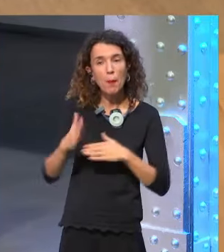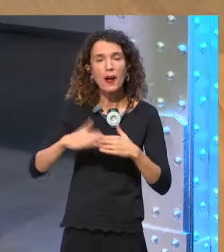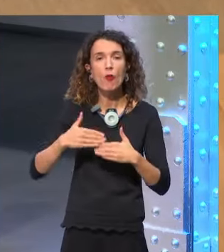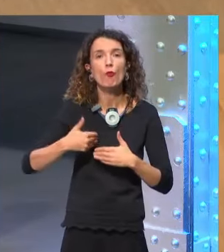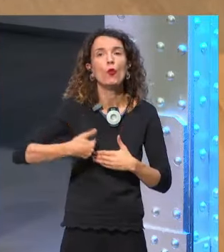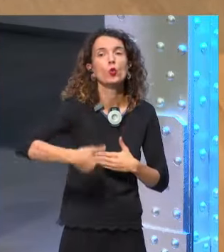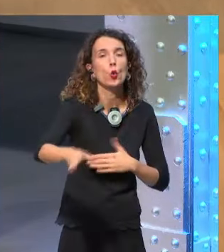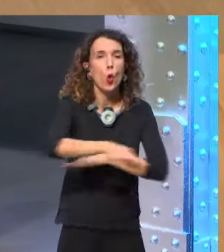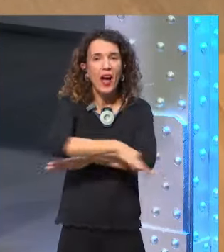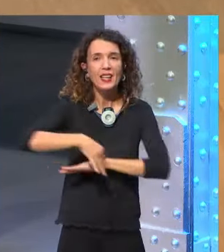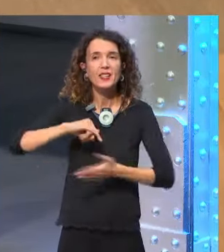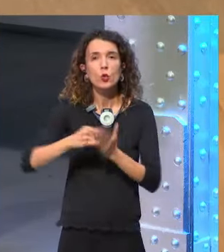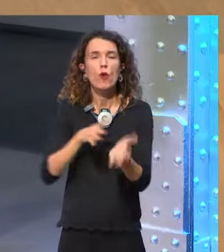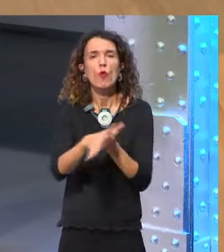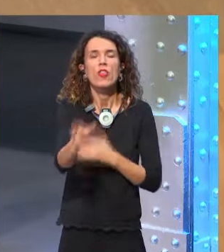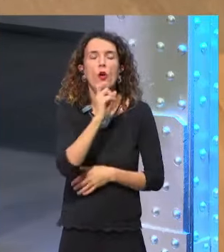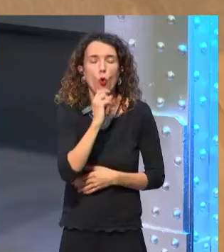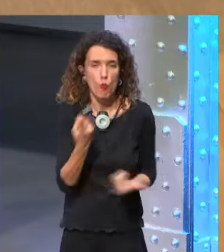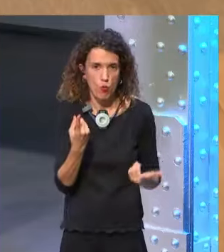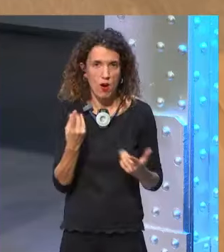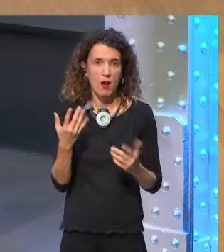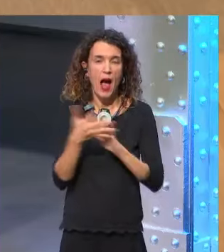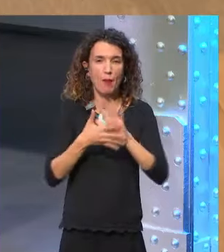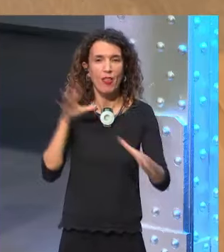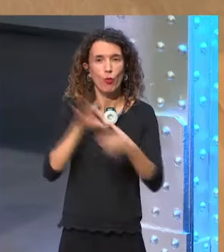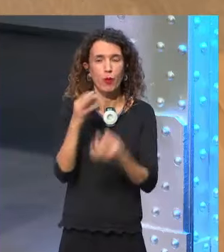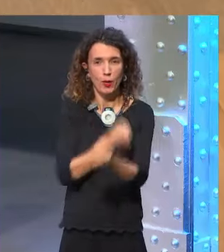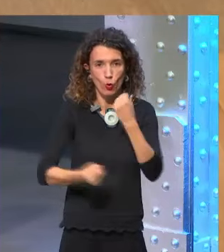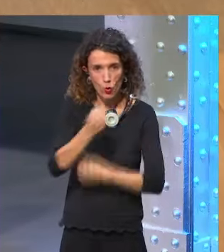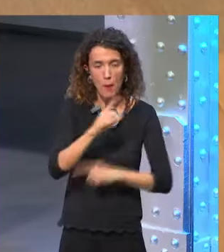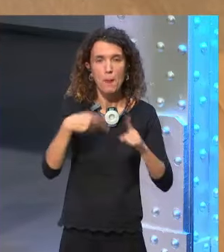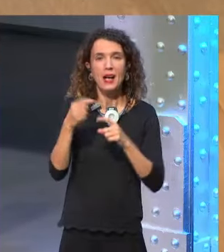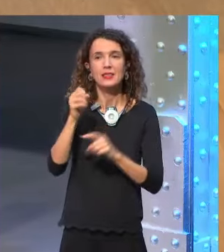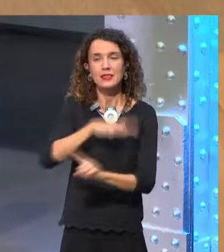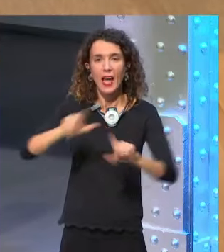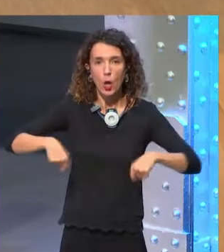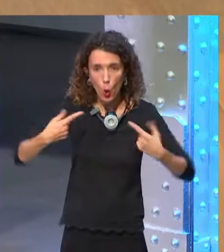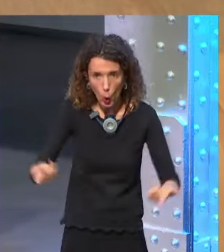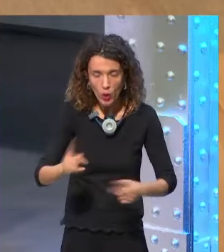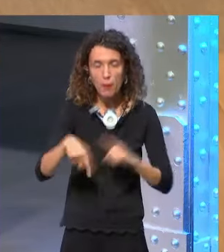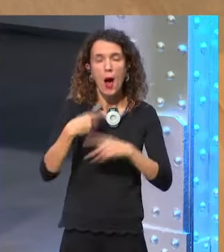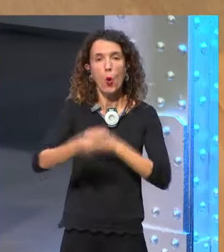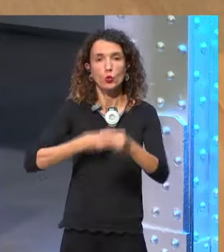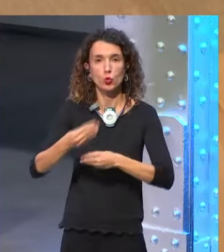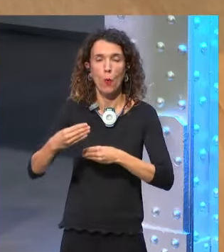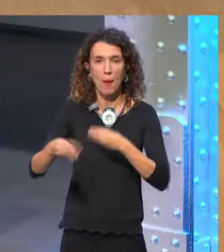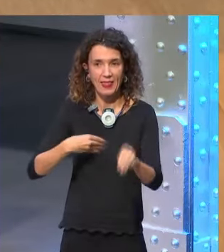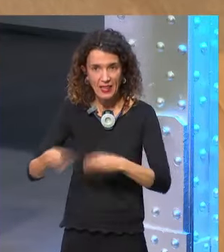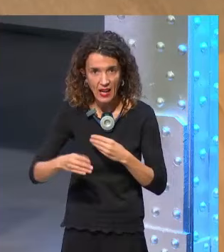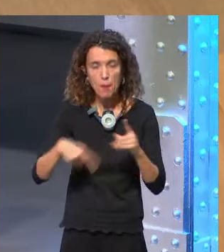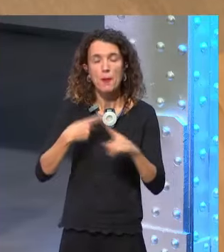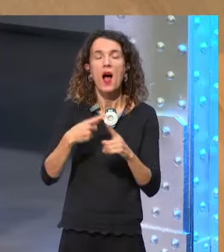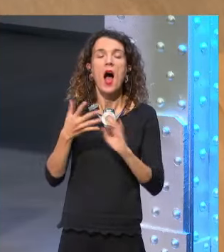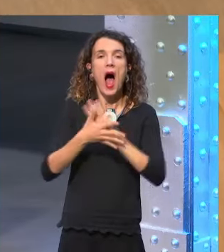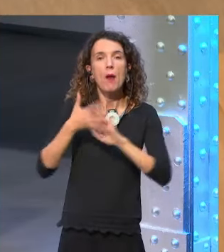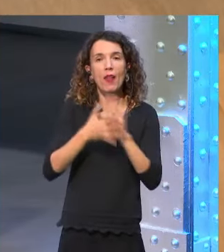of economy and ecology in material, in the use of material, but also in terms of the visual language? Well,